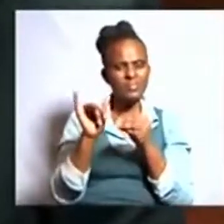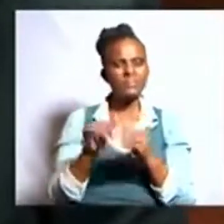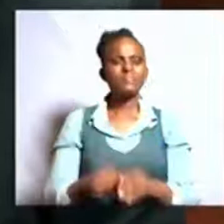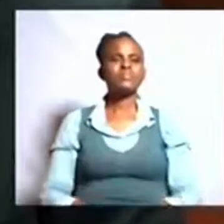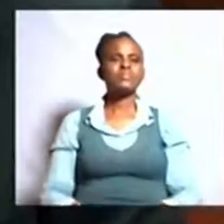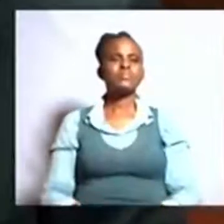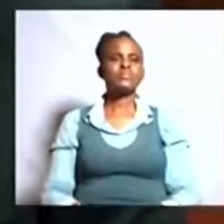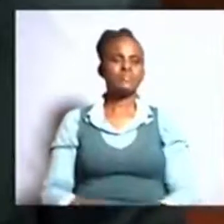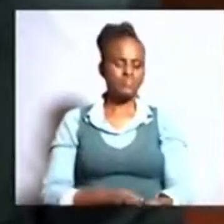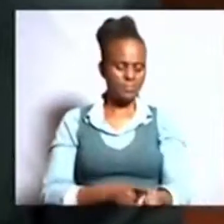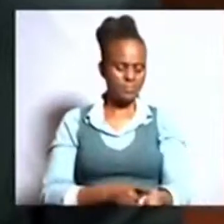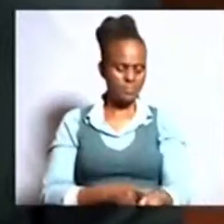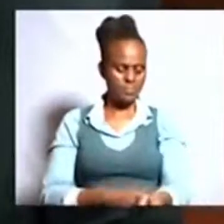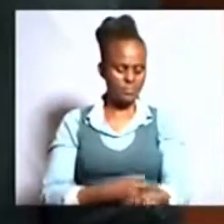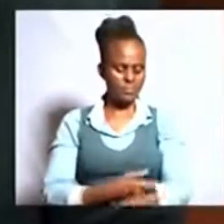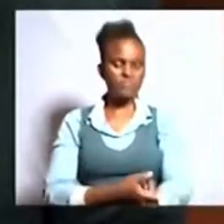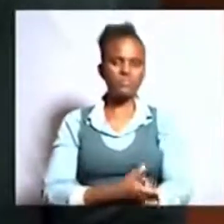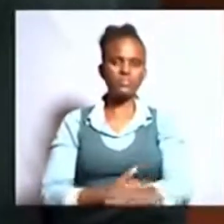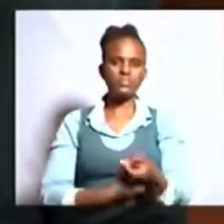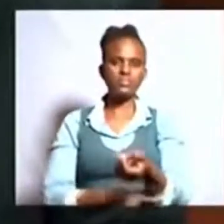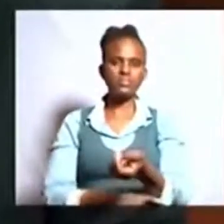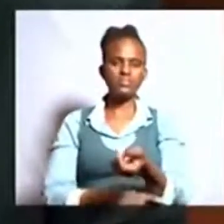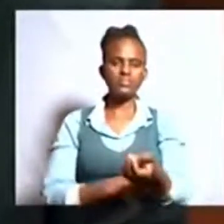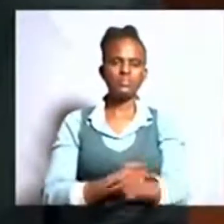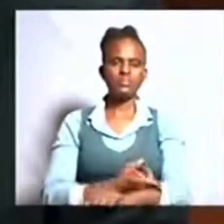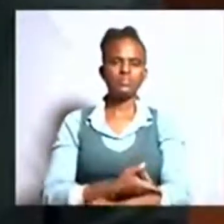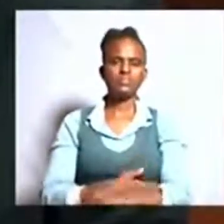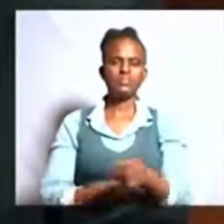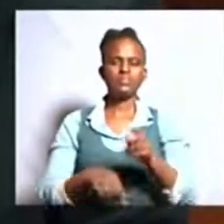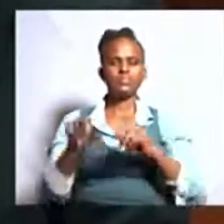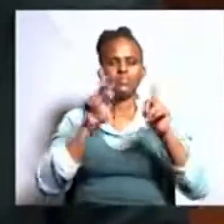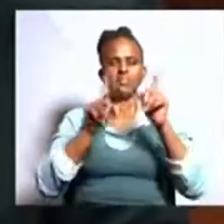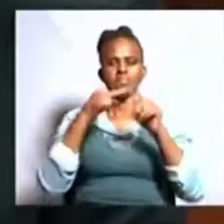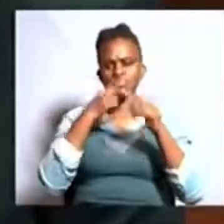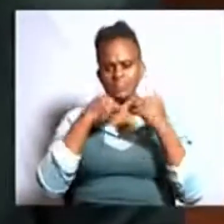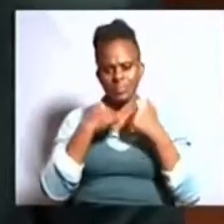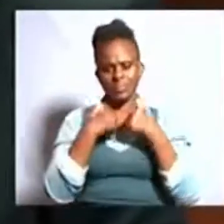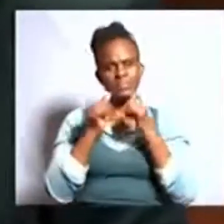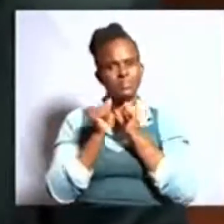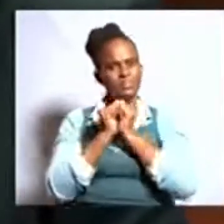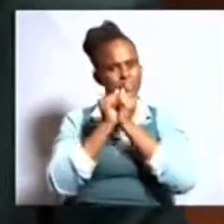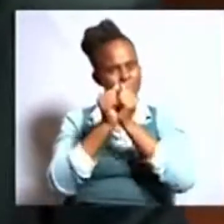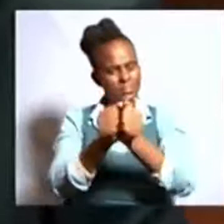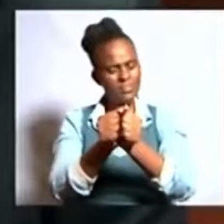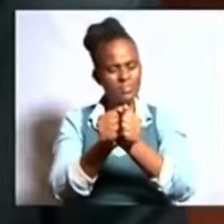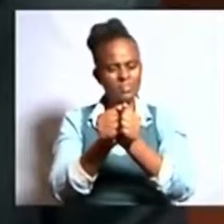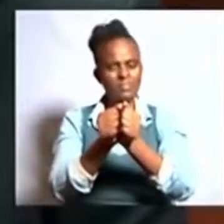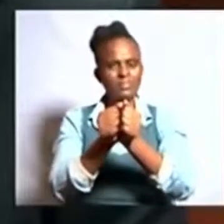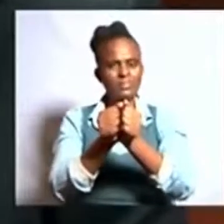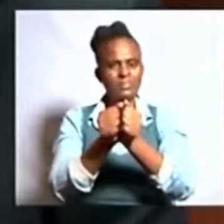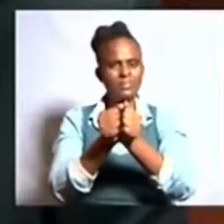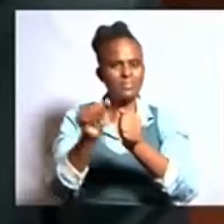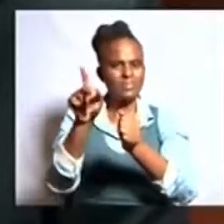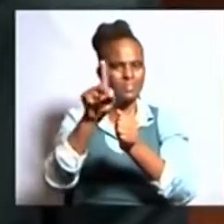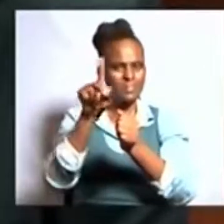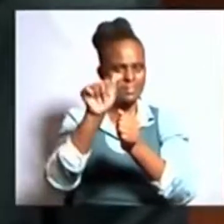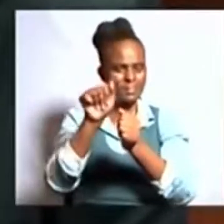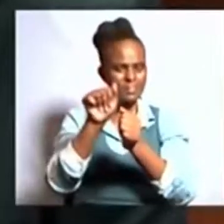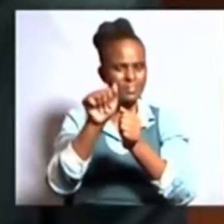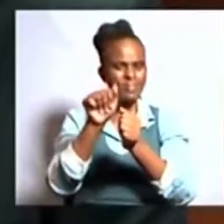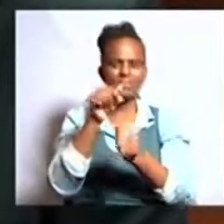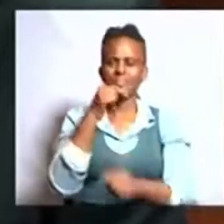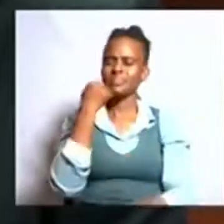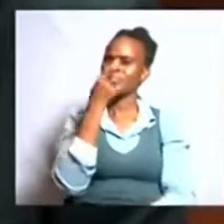Yes. Okay. From the people that have accompanied the controlling officer,